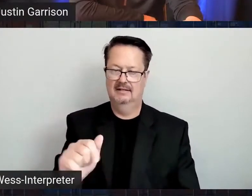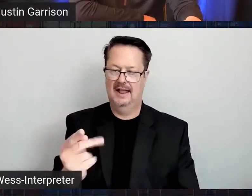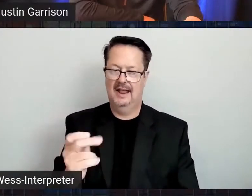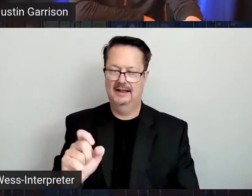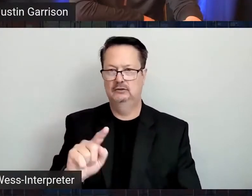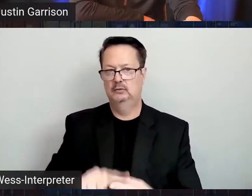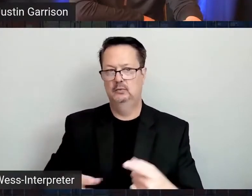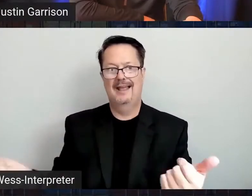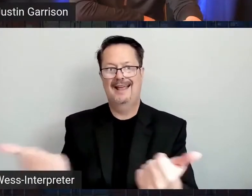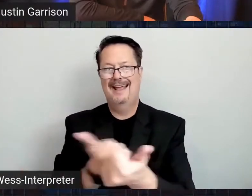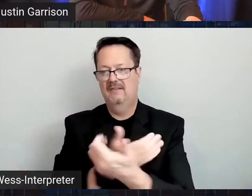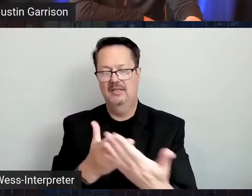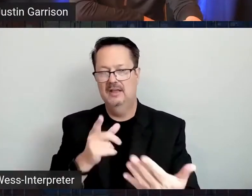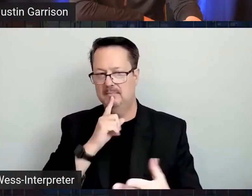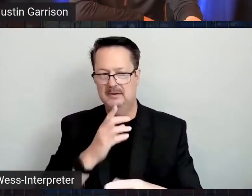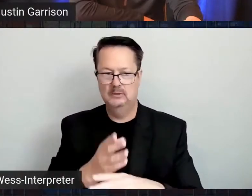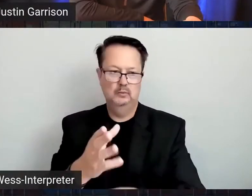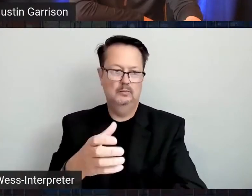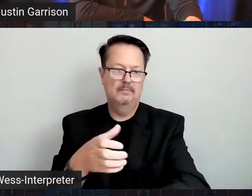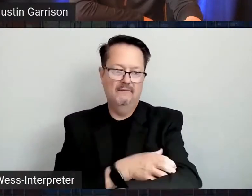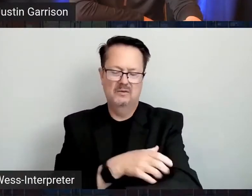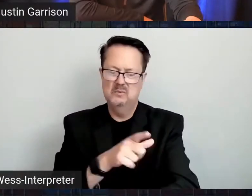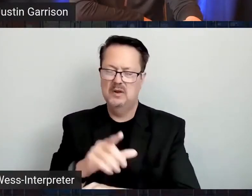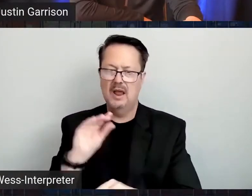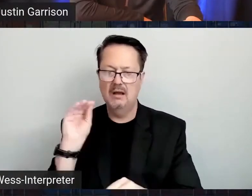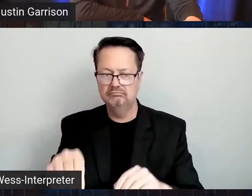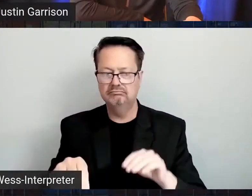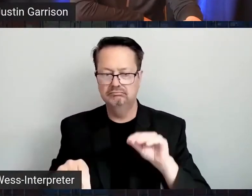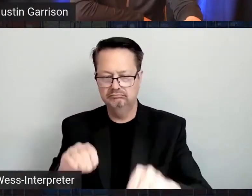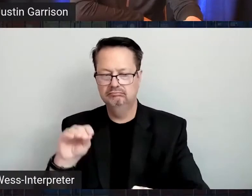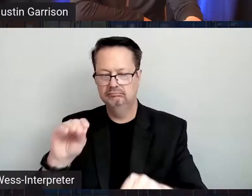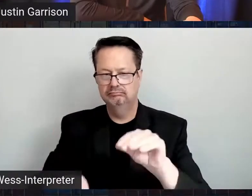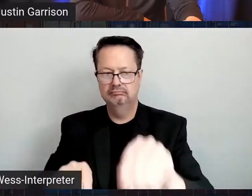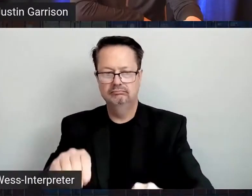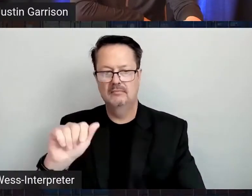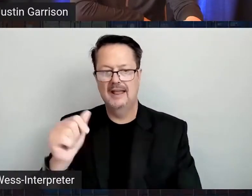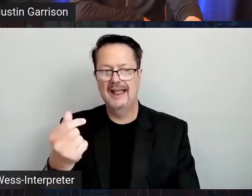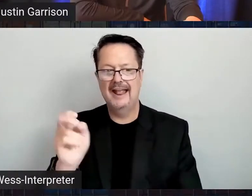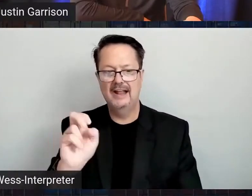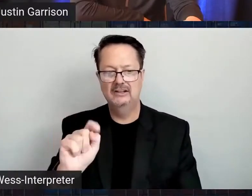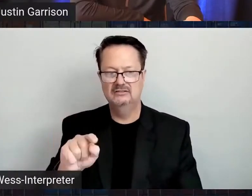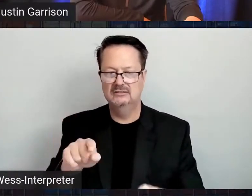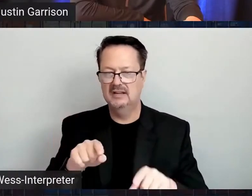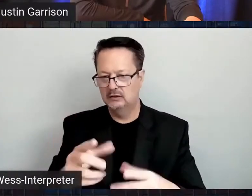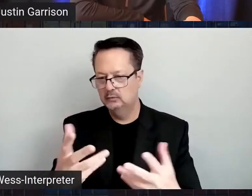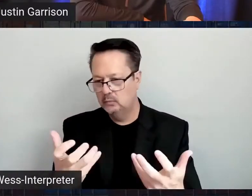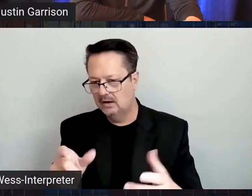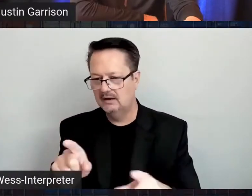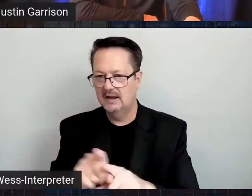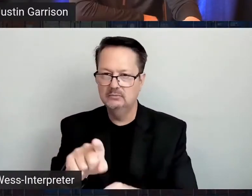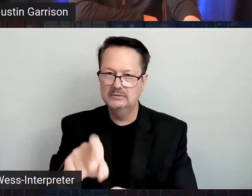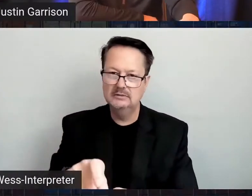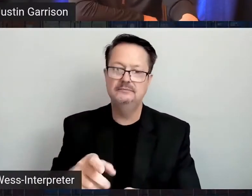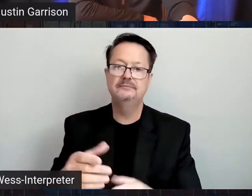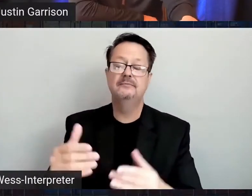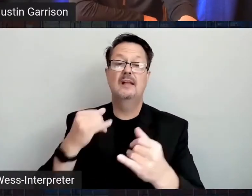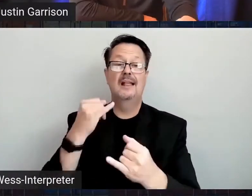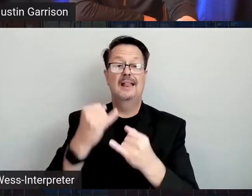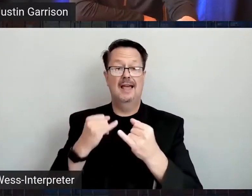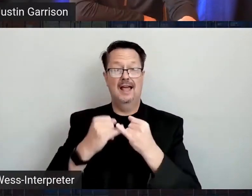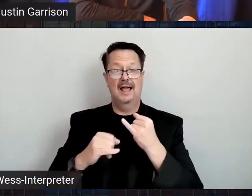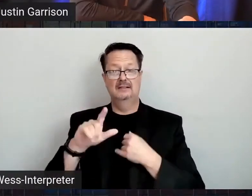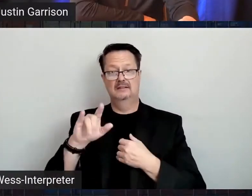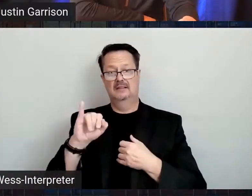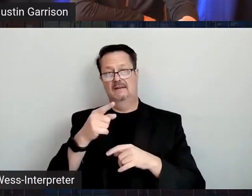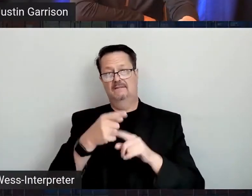it's decoupled. You can install agents as you want and as you need. And lastly, from a privacy standpoint, like what